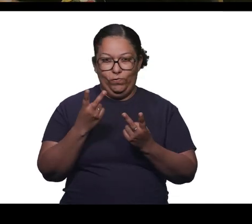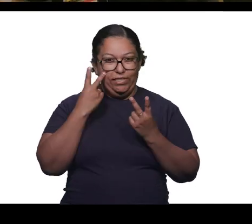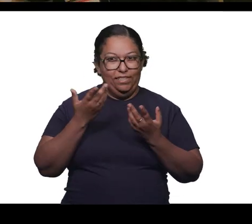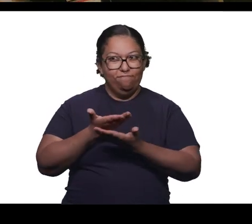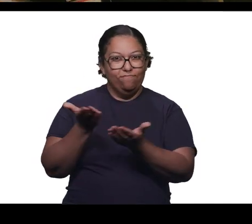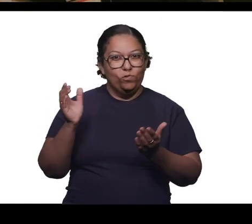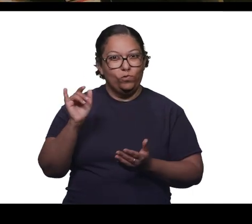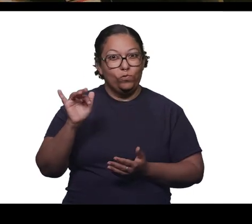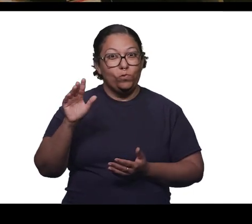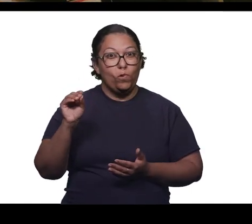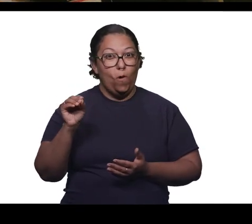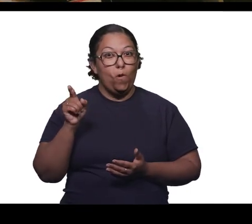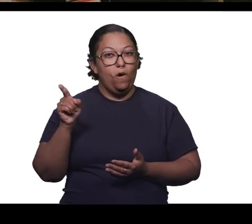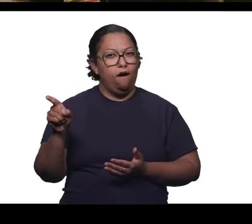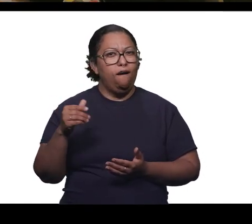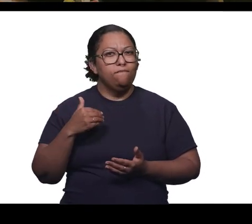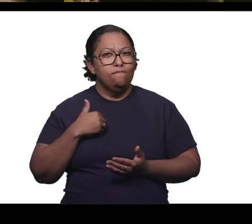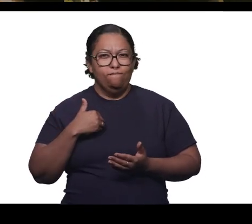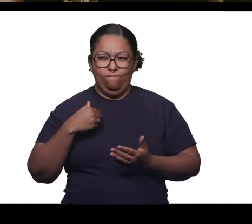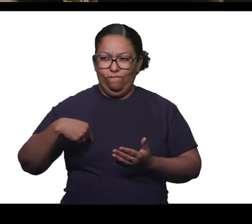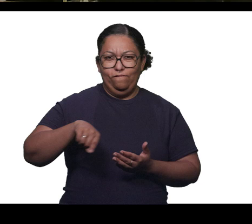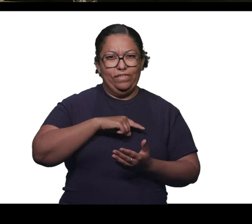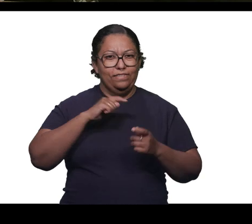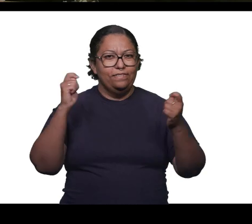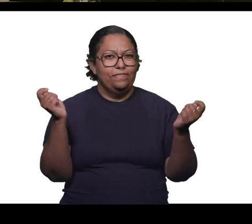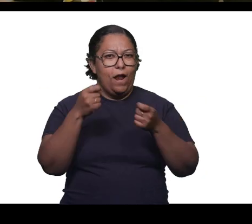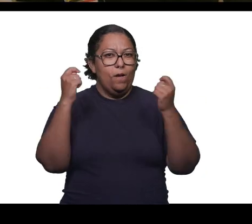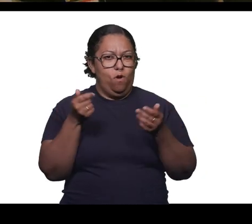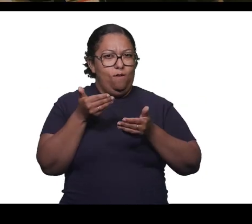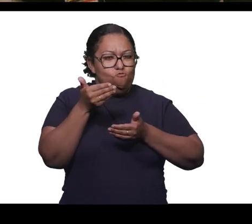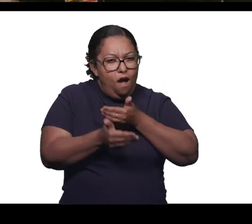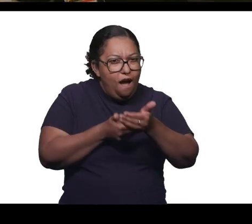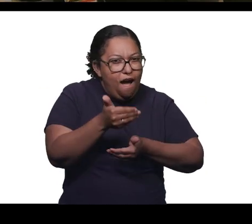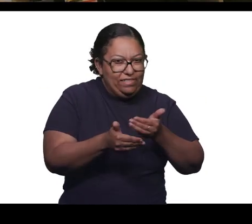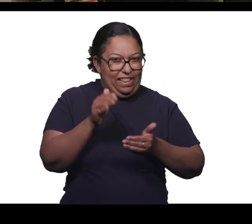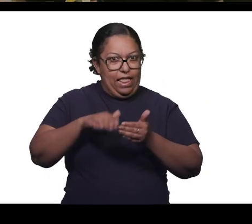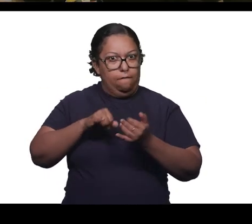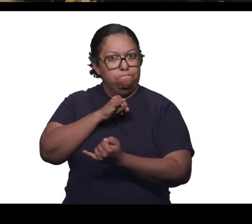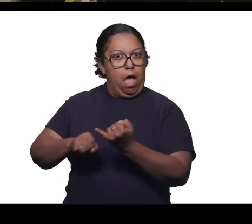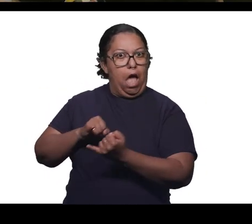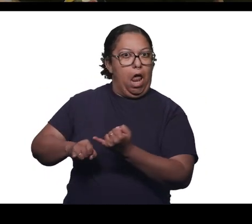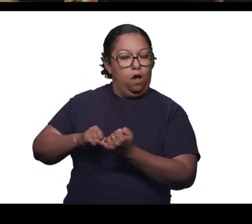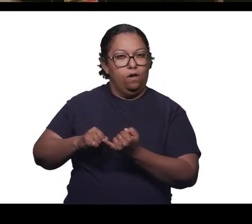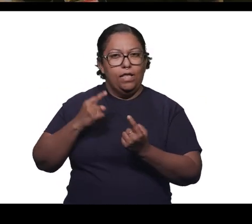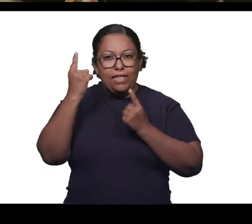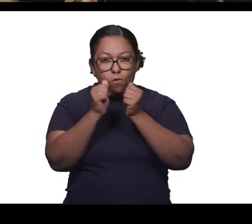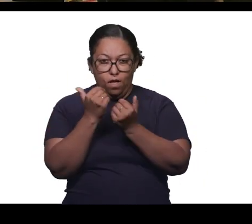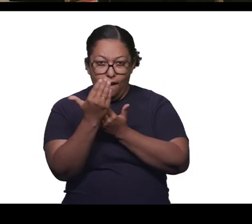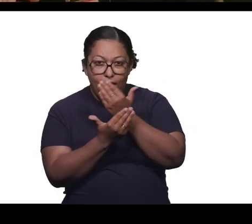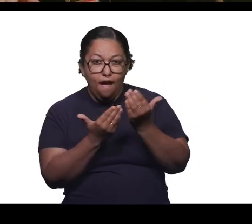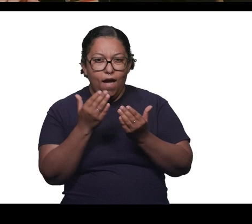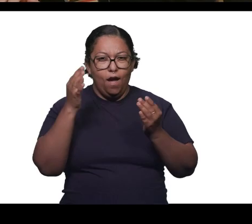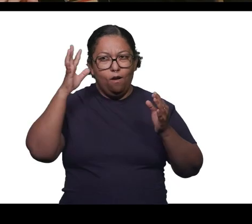studio where we really celebrate process over final product. We think with our hands, we brainstorm with our hands, explore